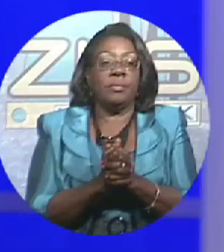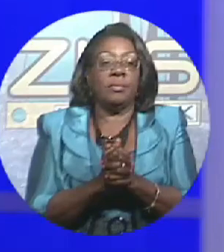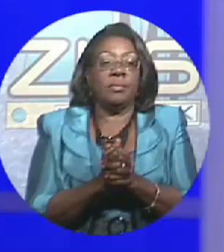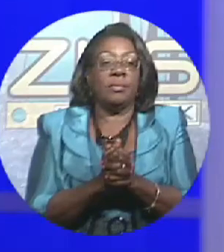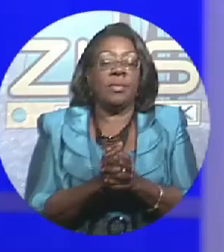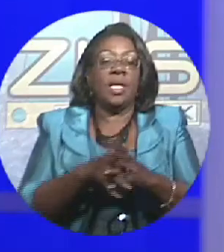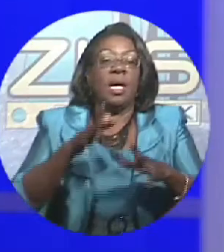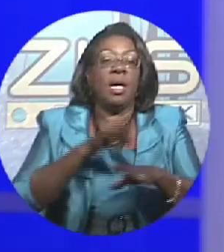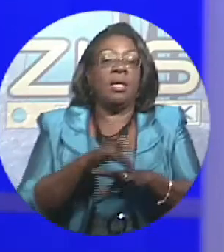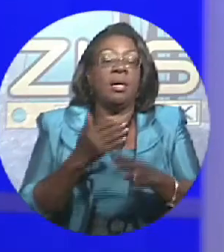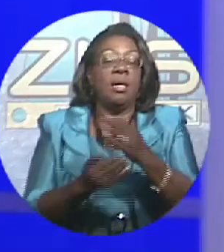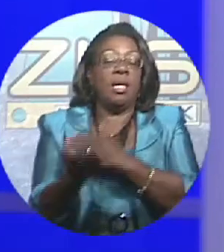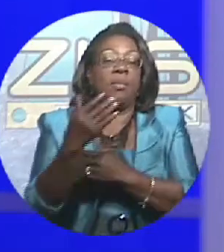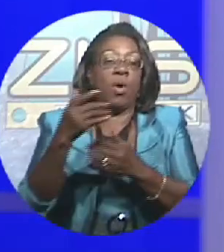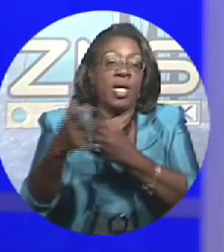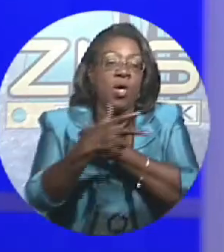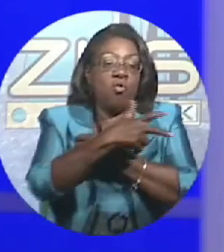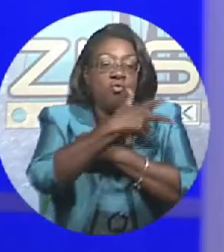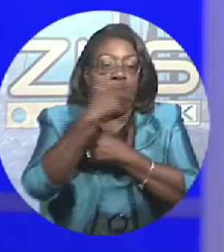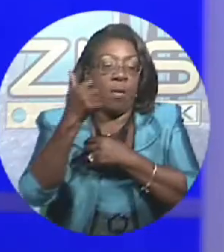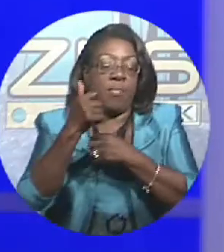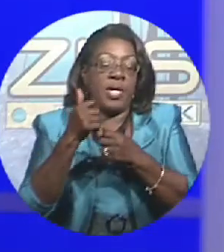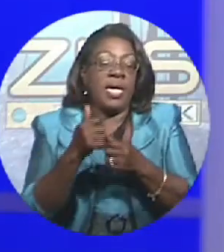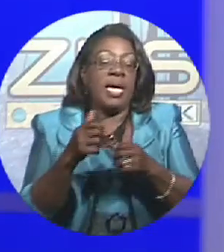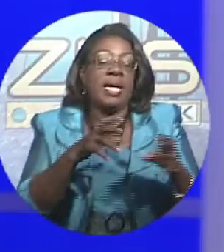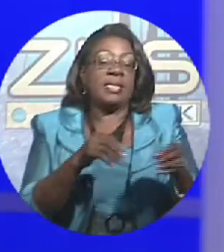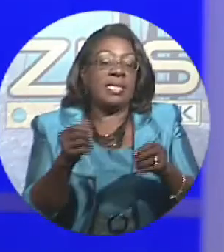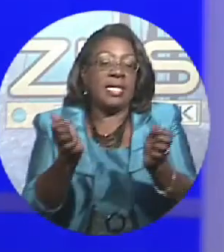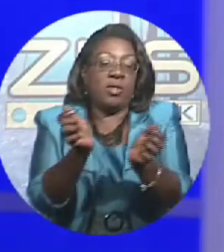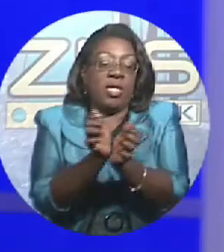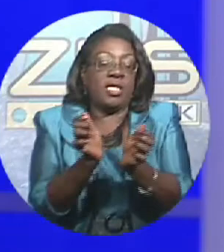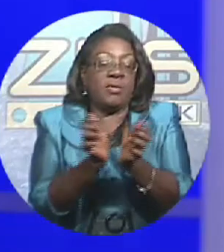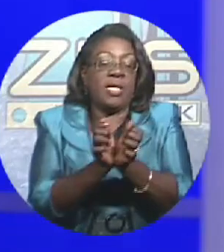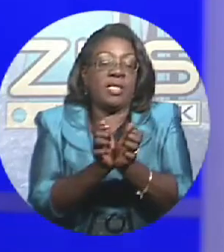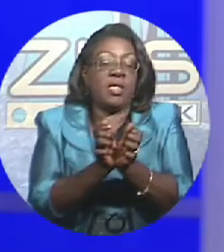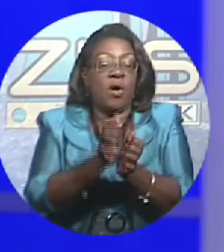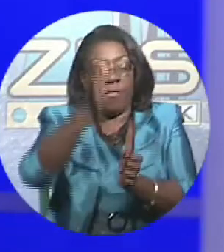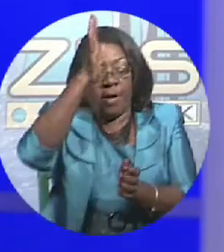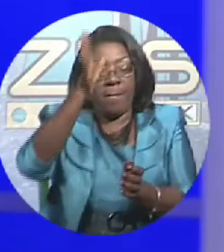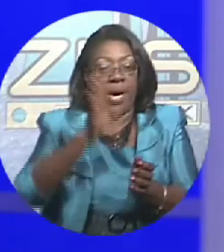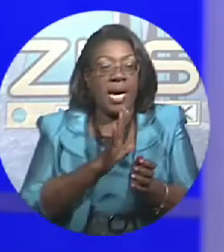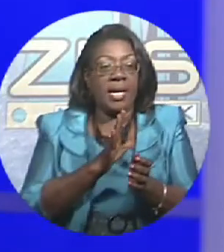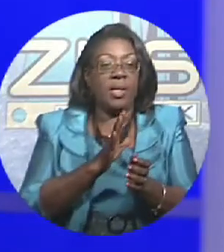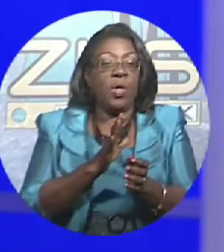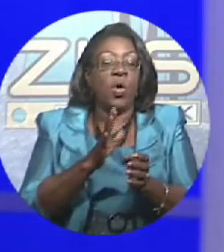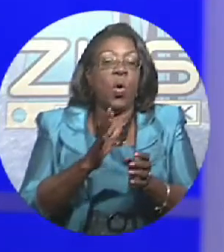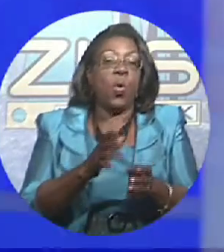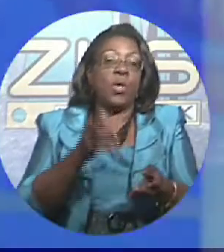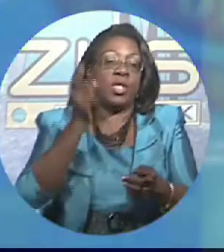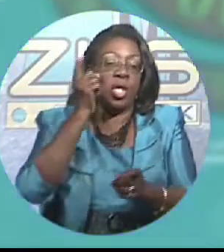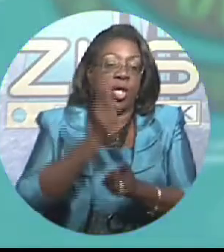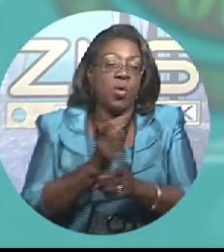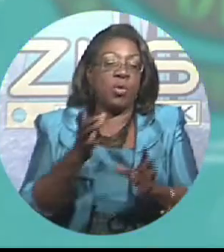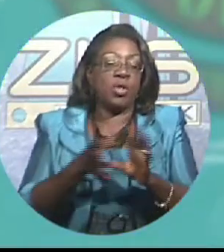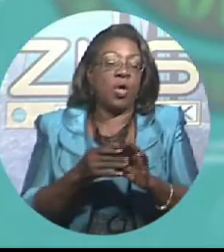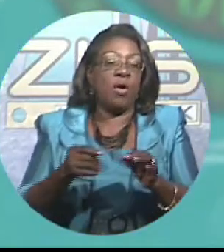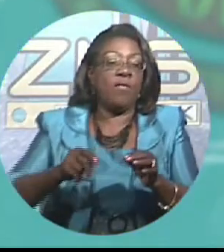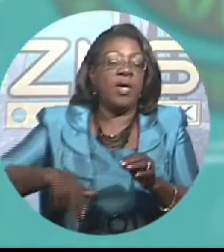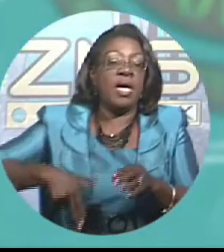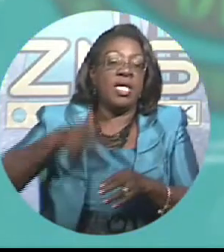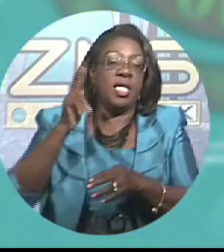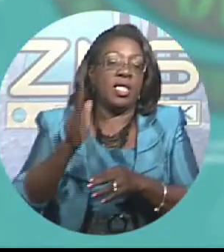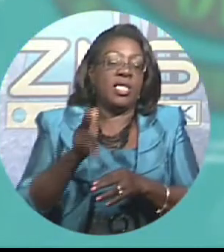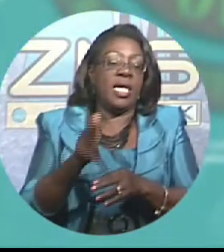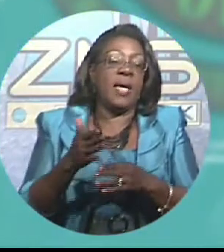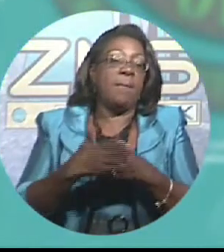An early morning armed robbery has led to the arrest of a suspect accused in a triple murder back in 2010. Police say the